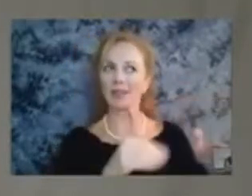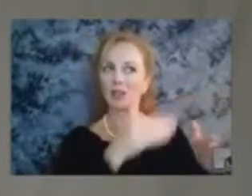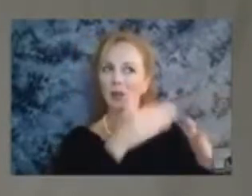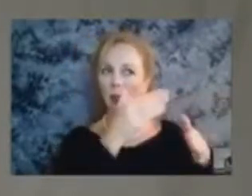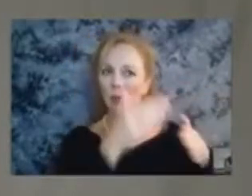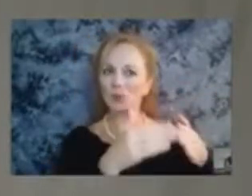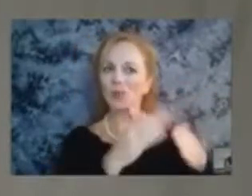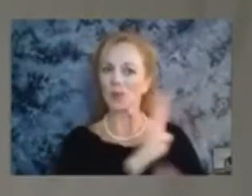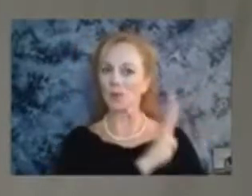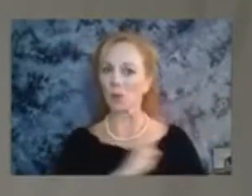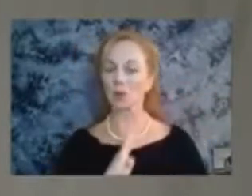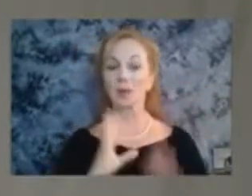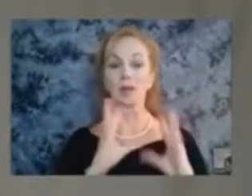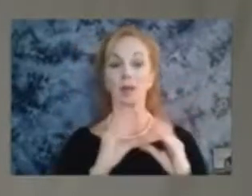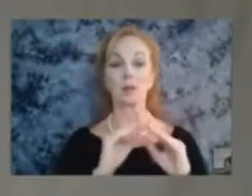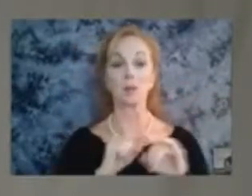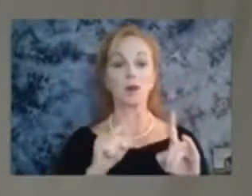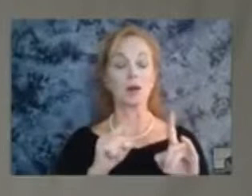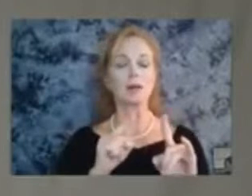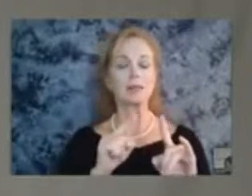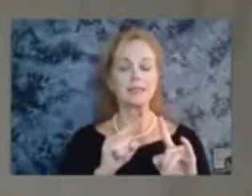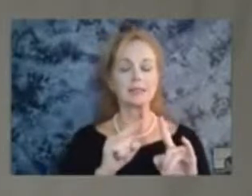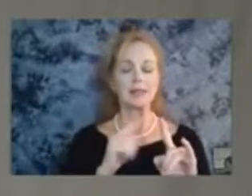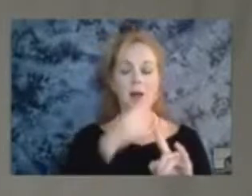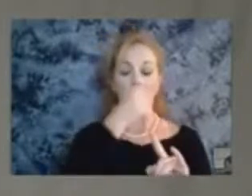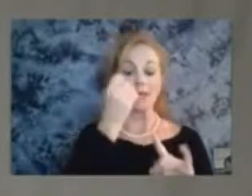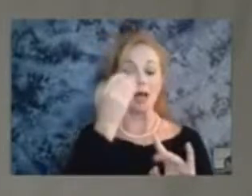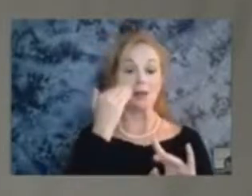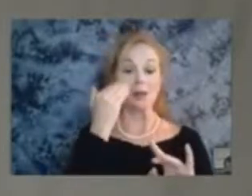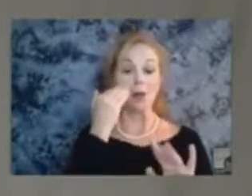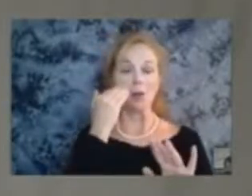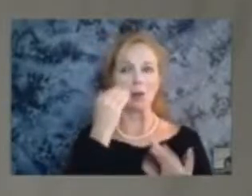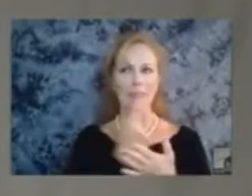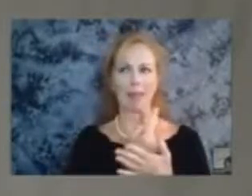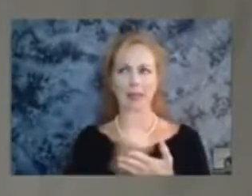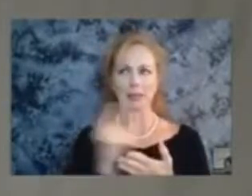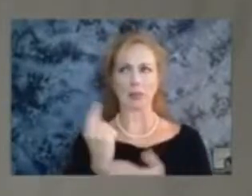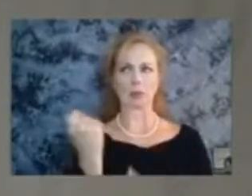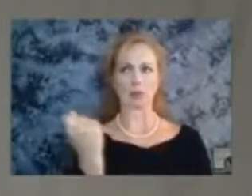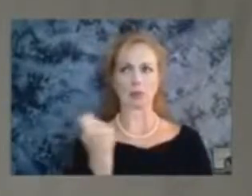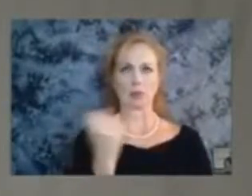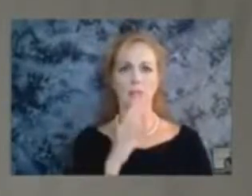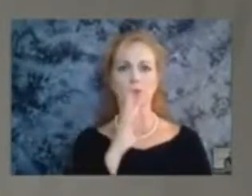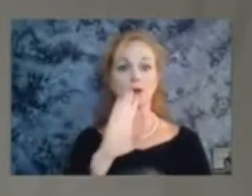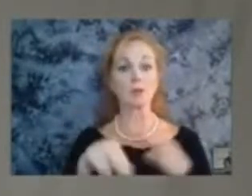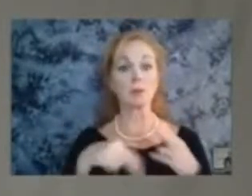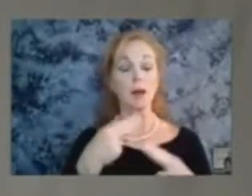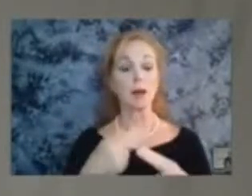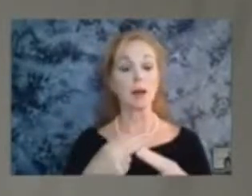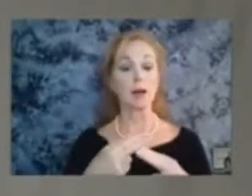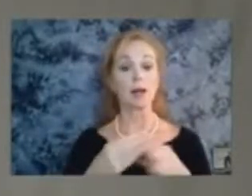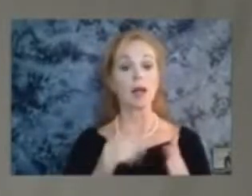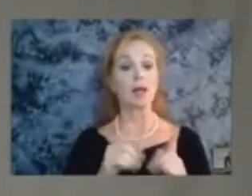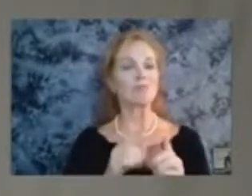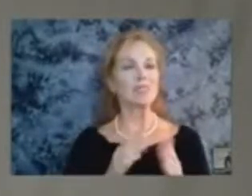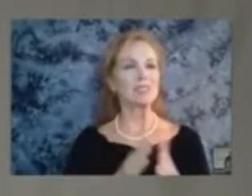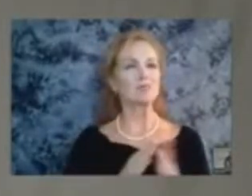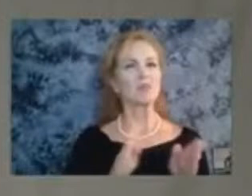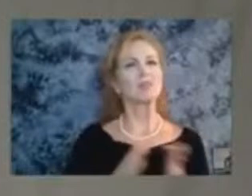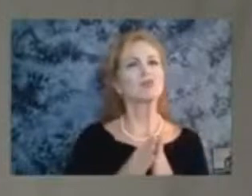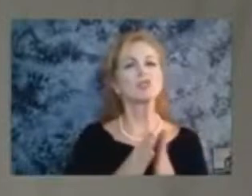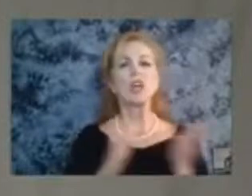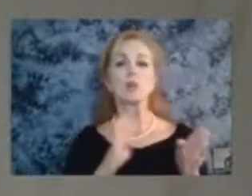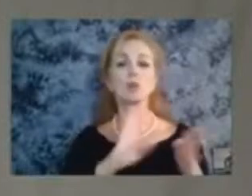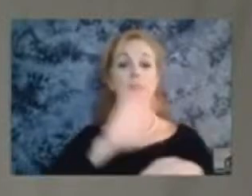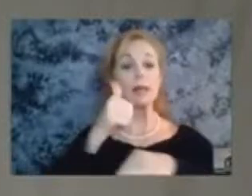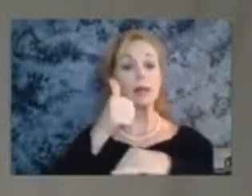facing, for the whole, for the Because public. I know last Tuesday, we talked about a general setup, certainly talked